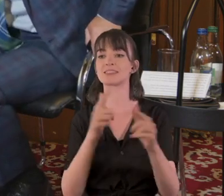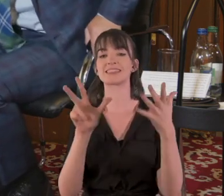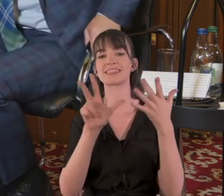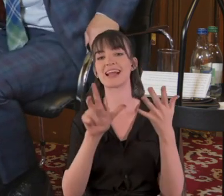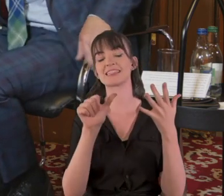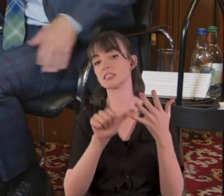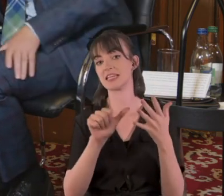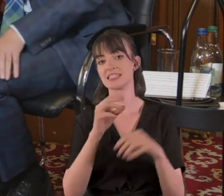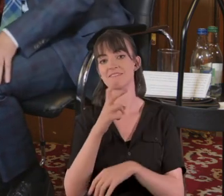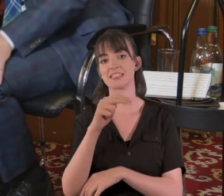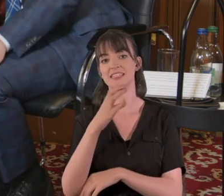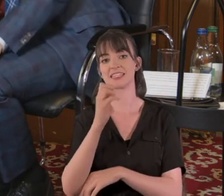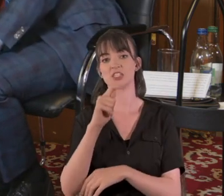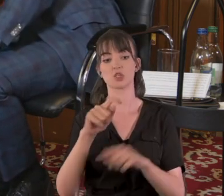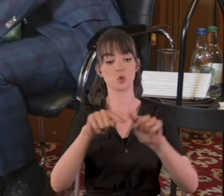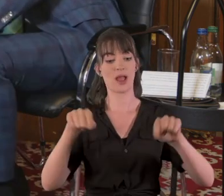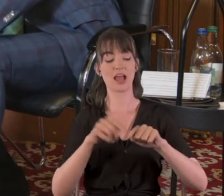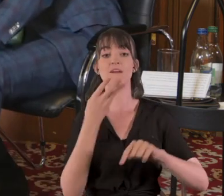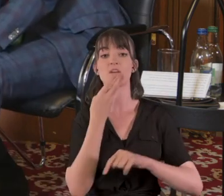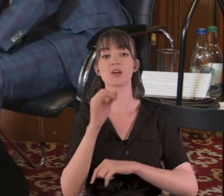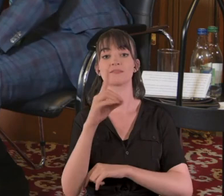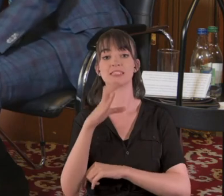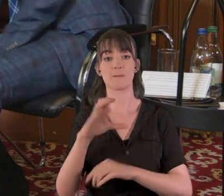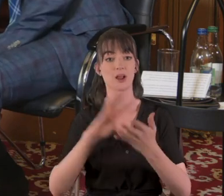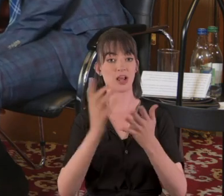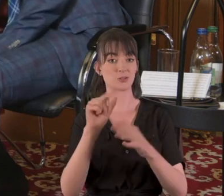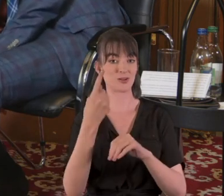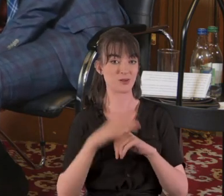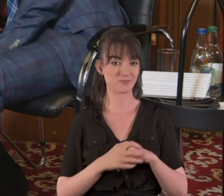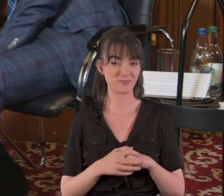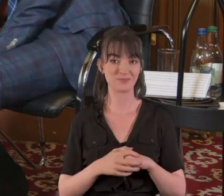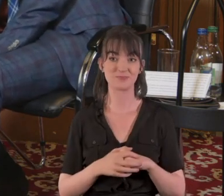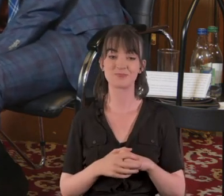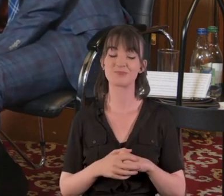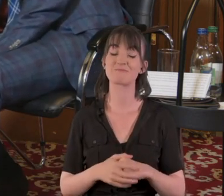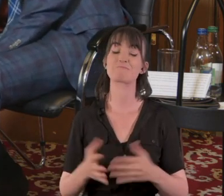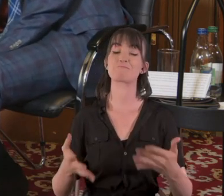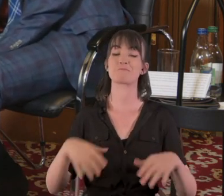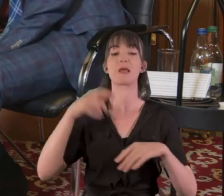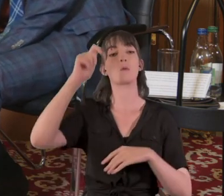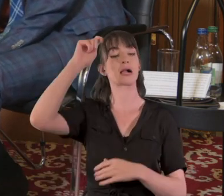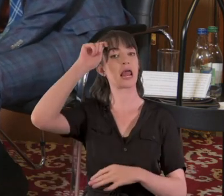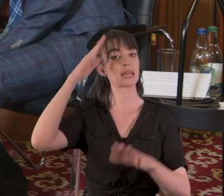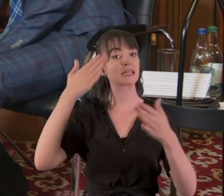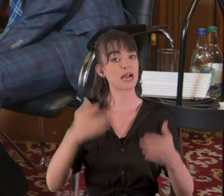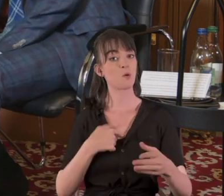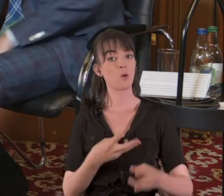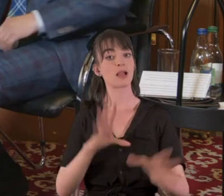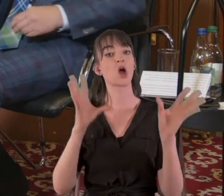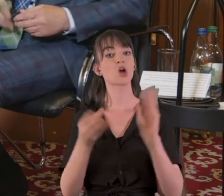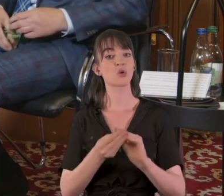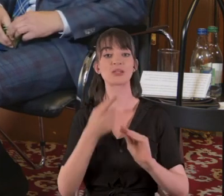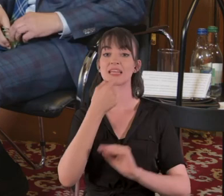Square on the 4th of December 1921. Well, I think on that note, I'm going to conclude by